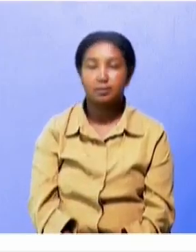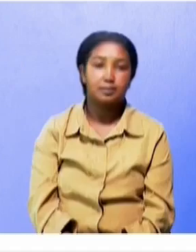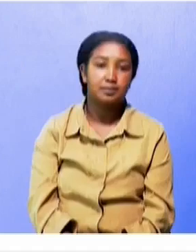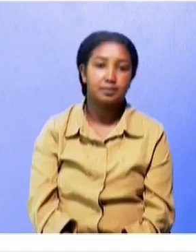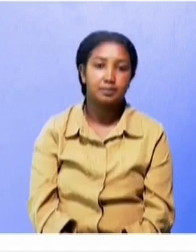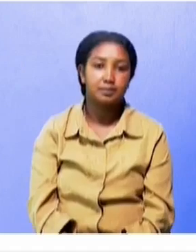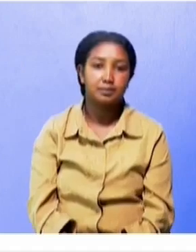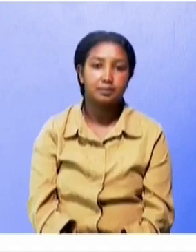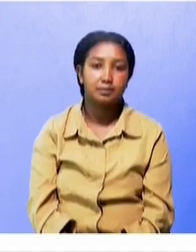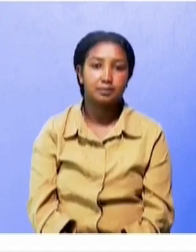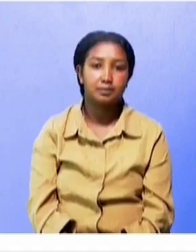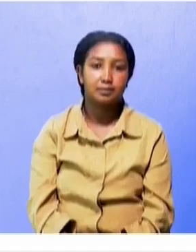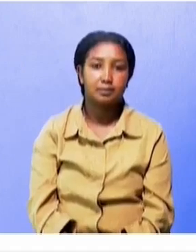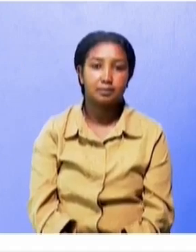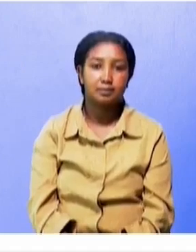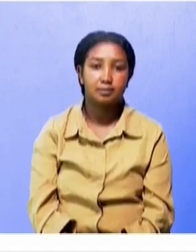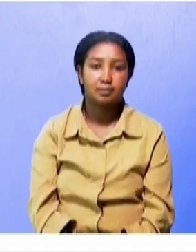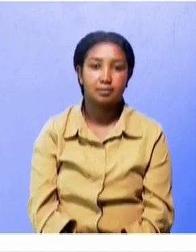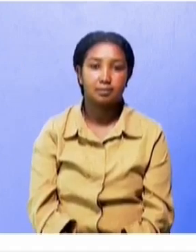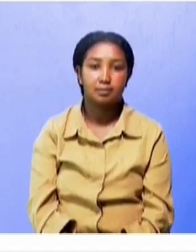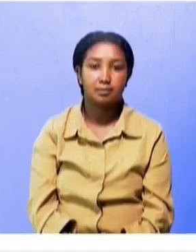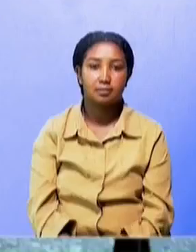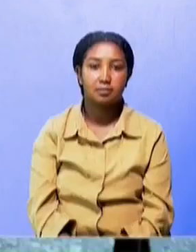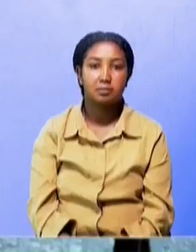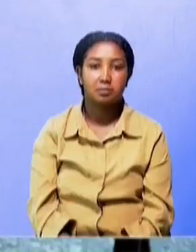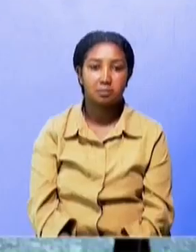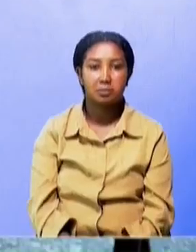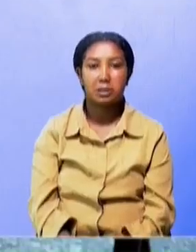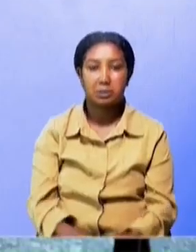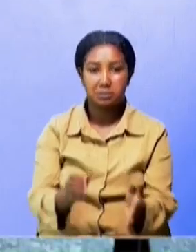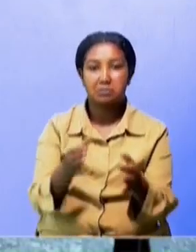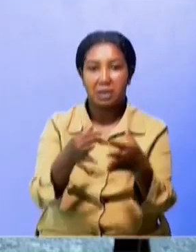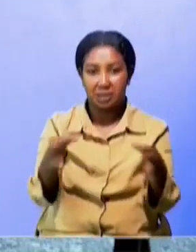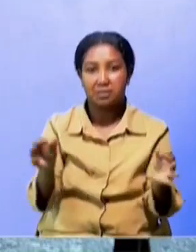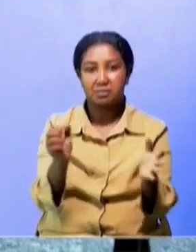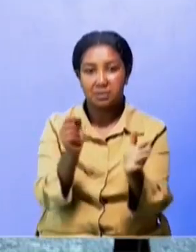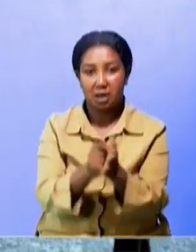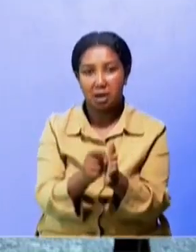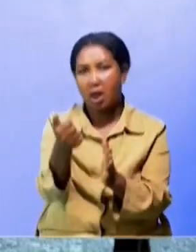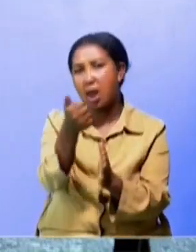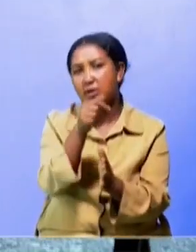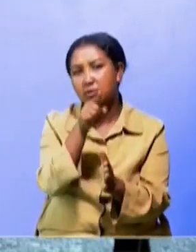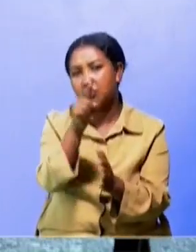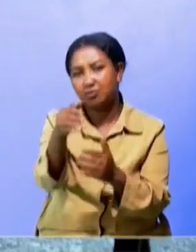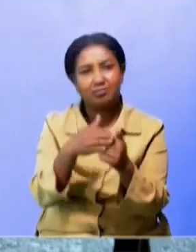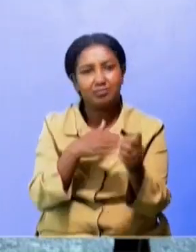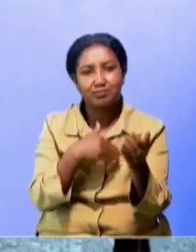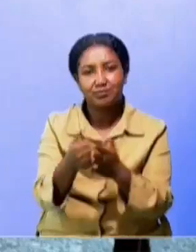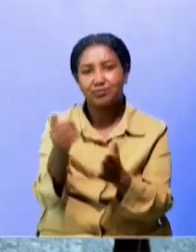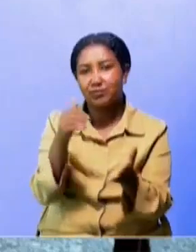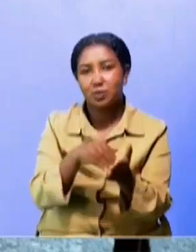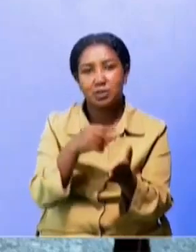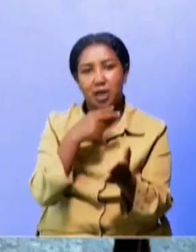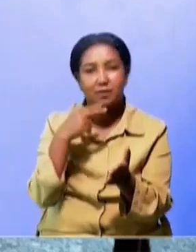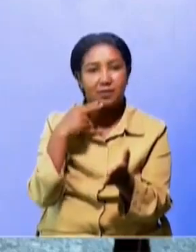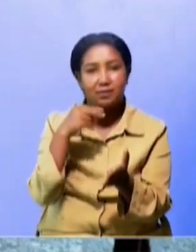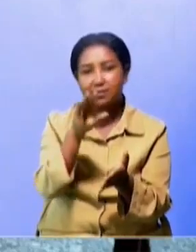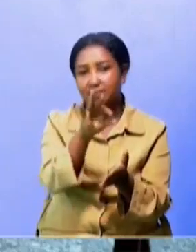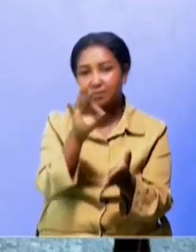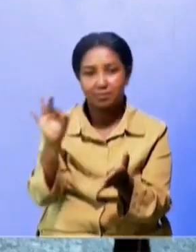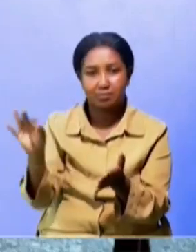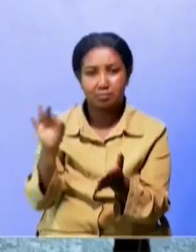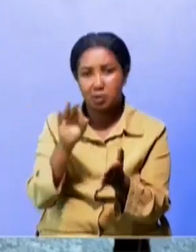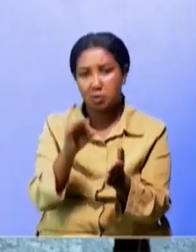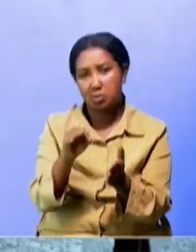Right. Let me list down some of the sentences. Put any of the suitable frequency adverb. Yeah, that